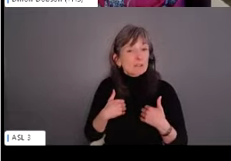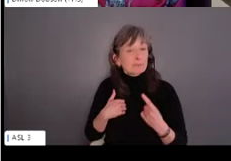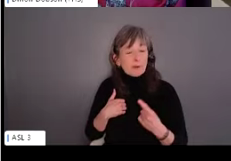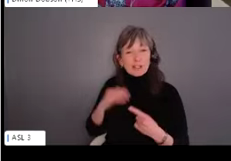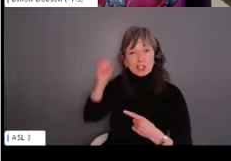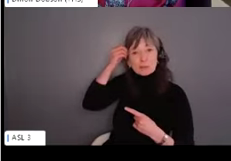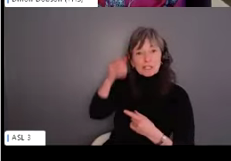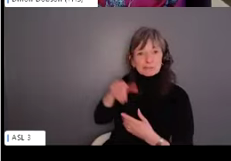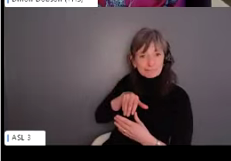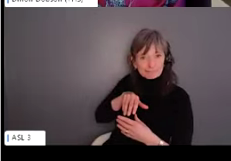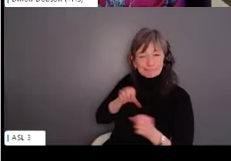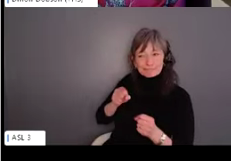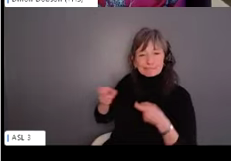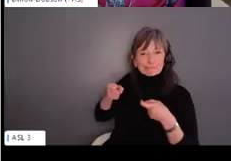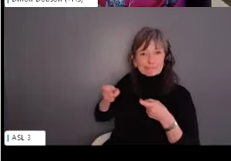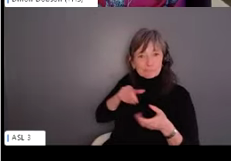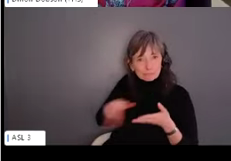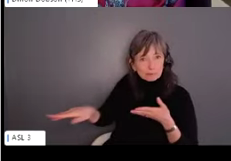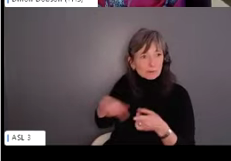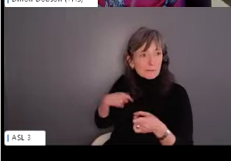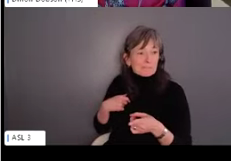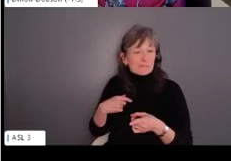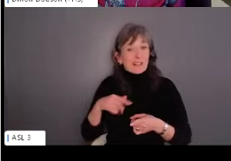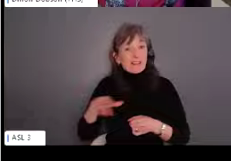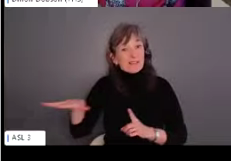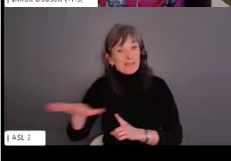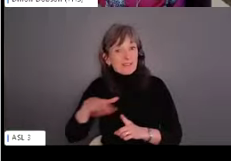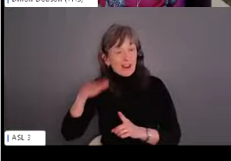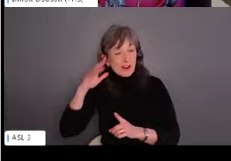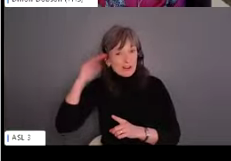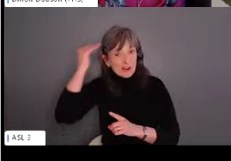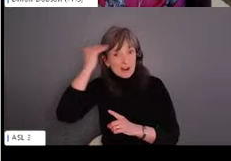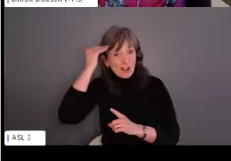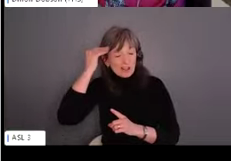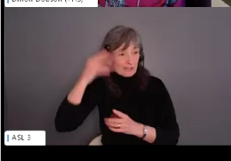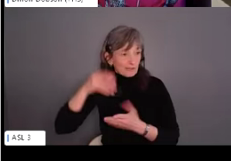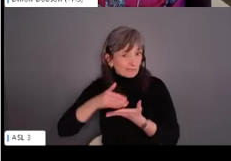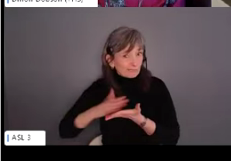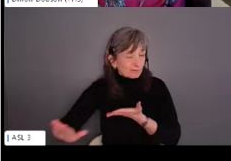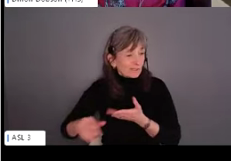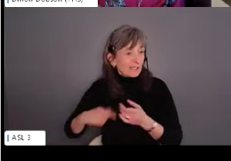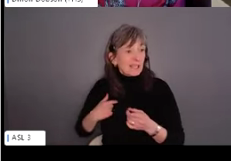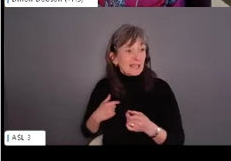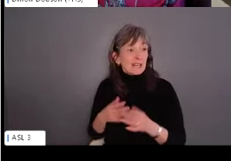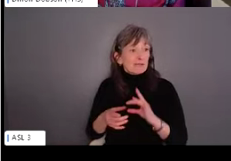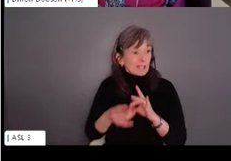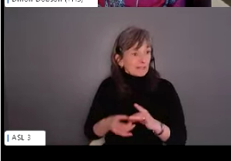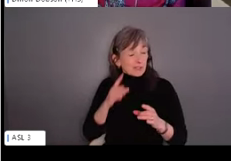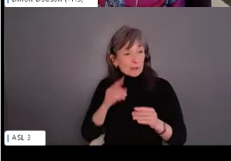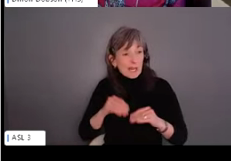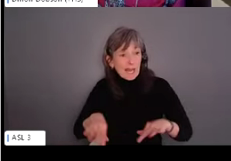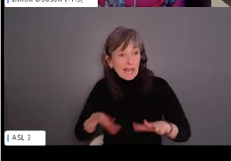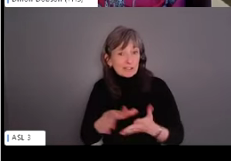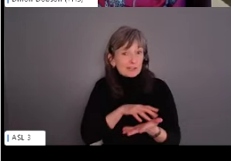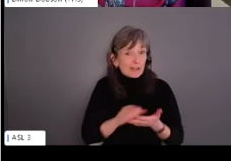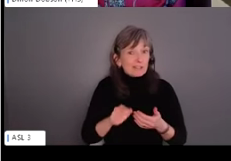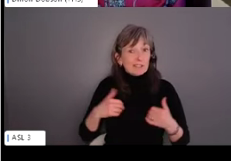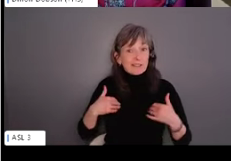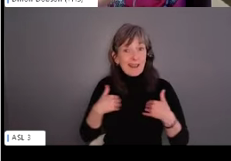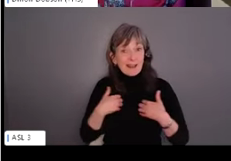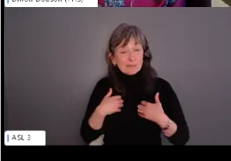traditional ecological knowledge. We know that it's contributed to land destruction, animal displacement. And when we think